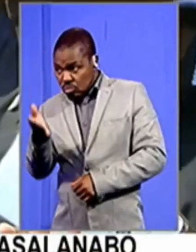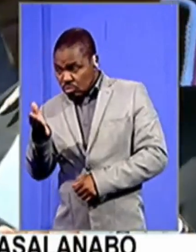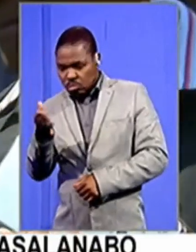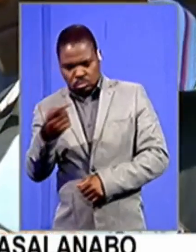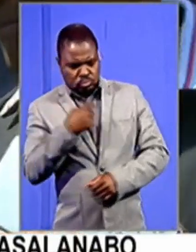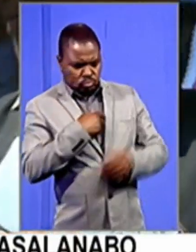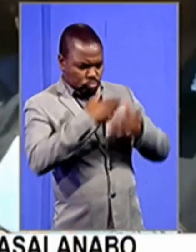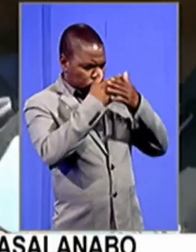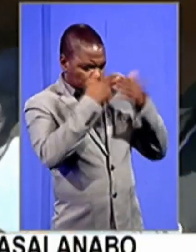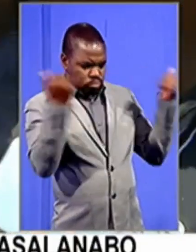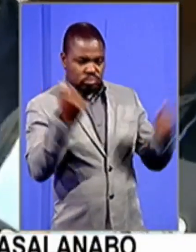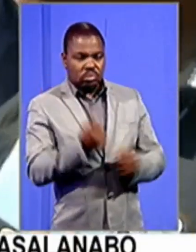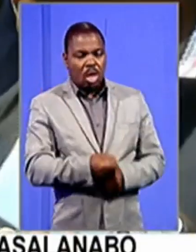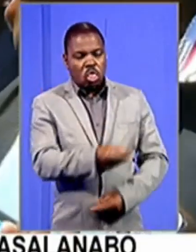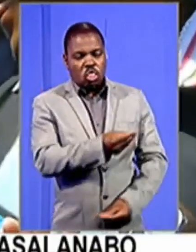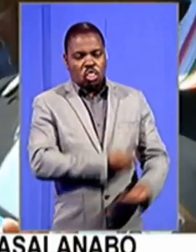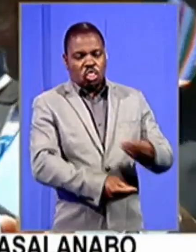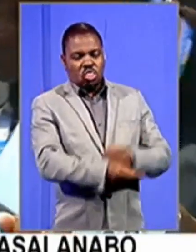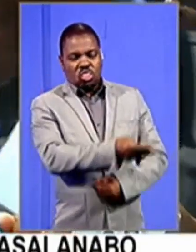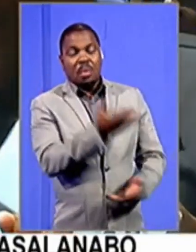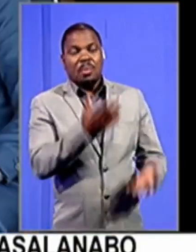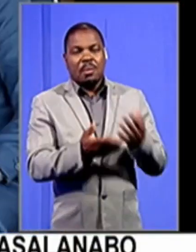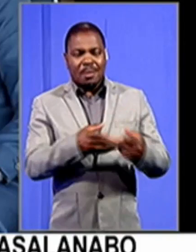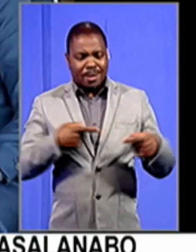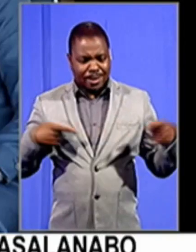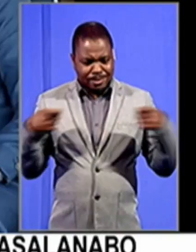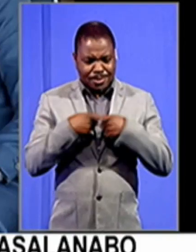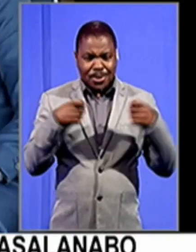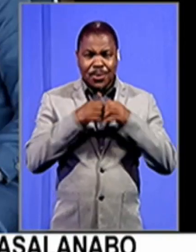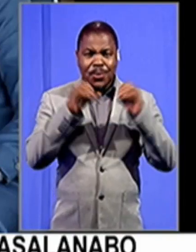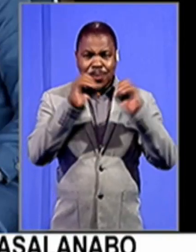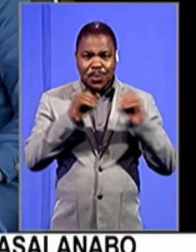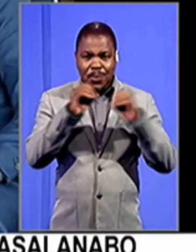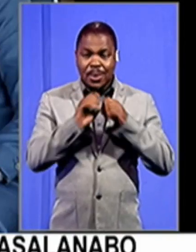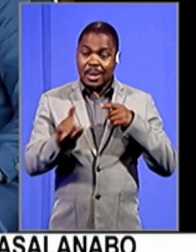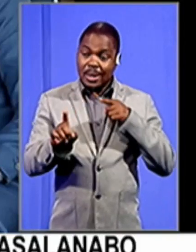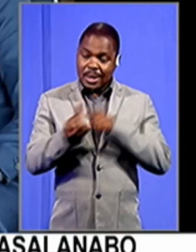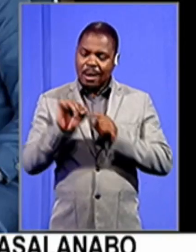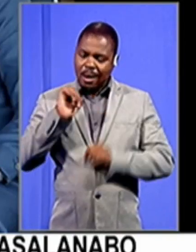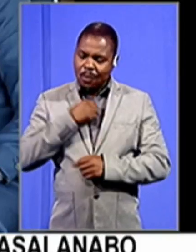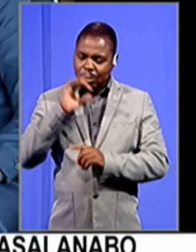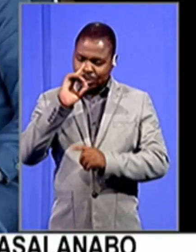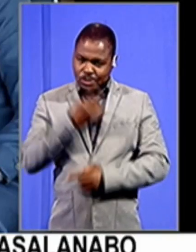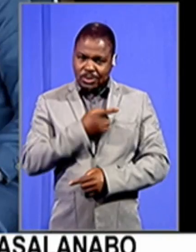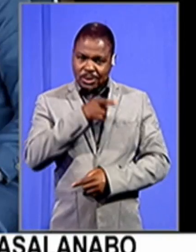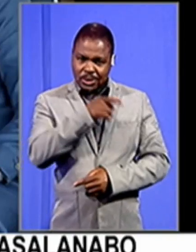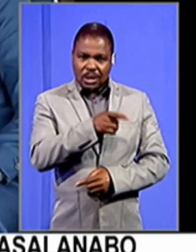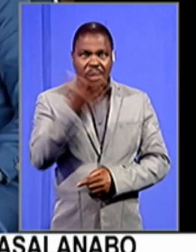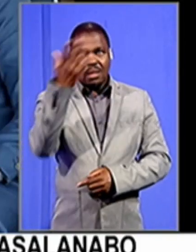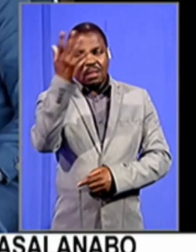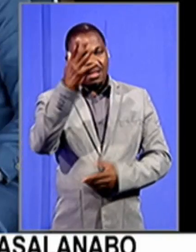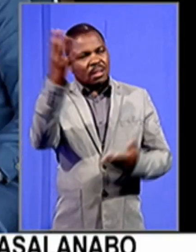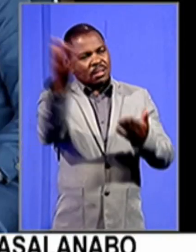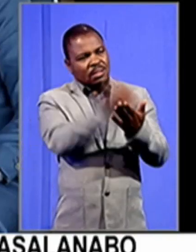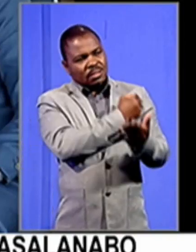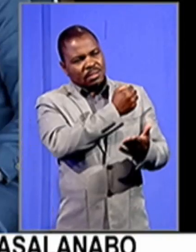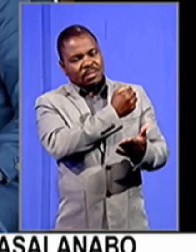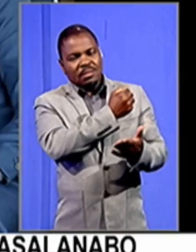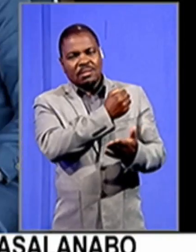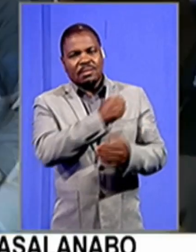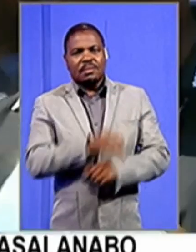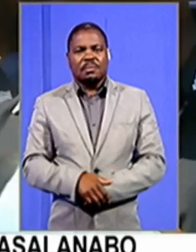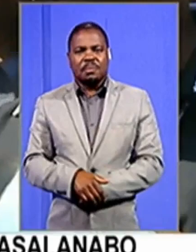ke ba re ke no auna ntwa princess is our child o do utsiwa ke ba bebele ma da